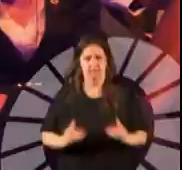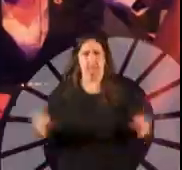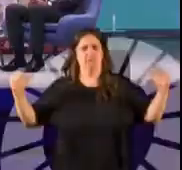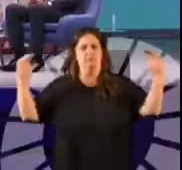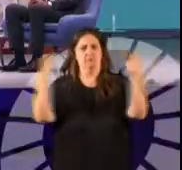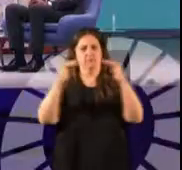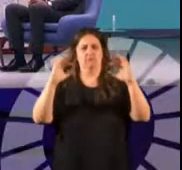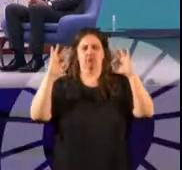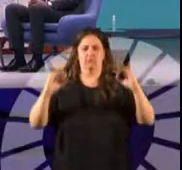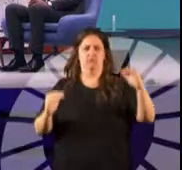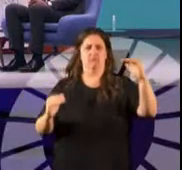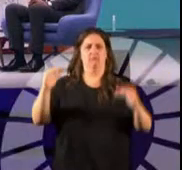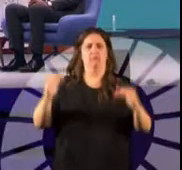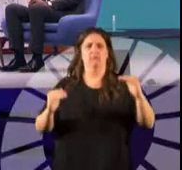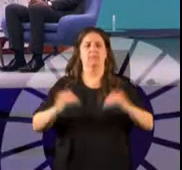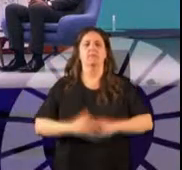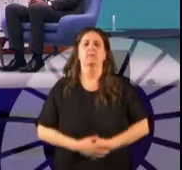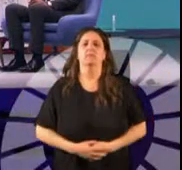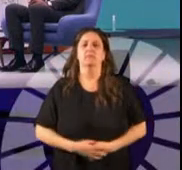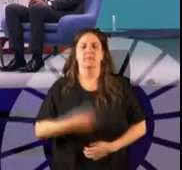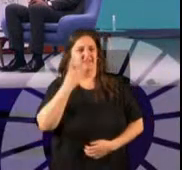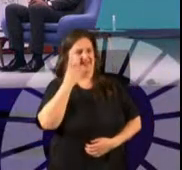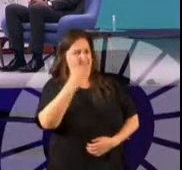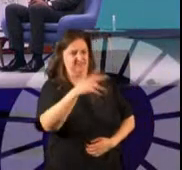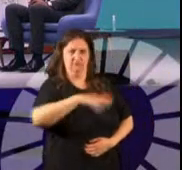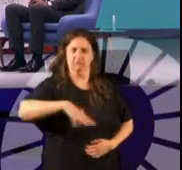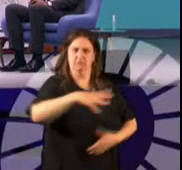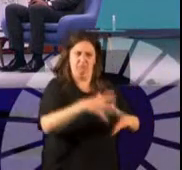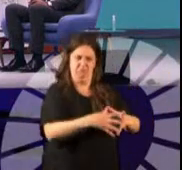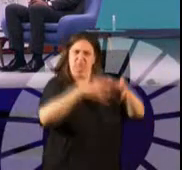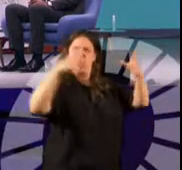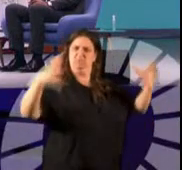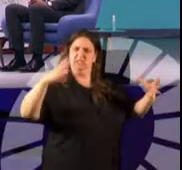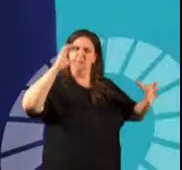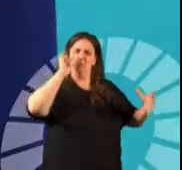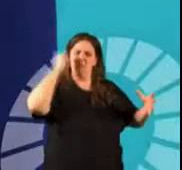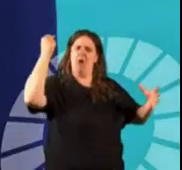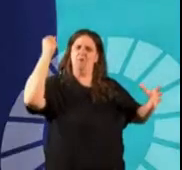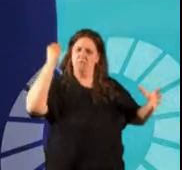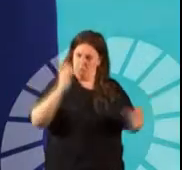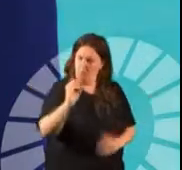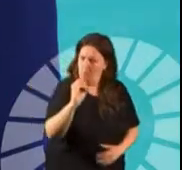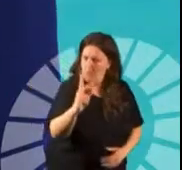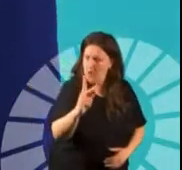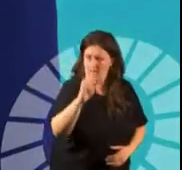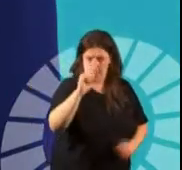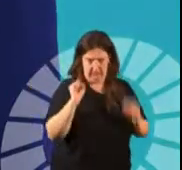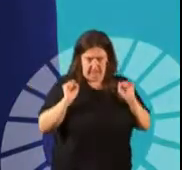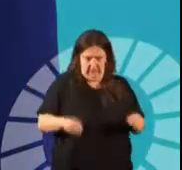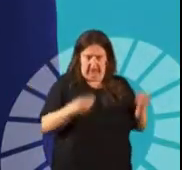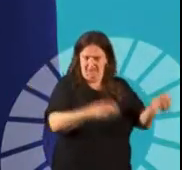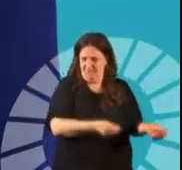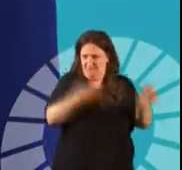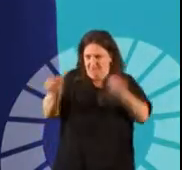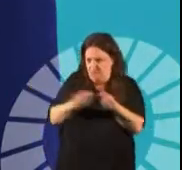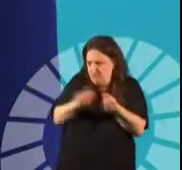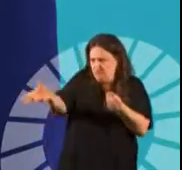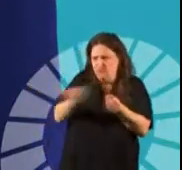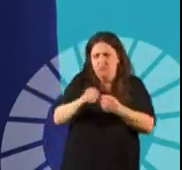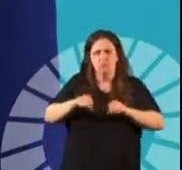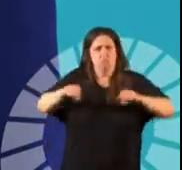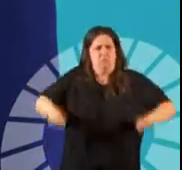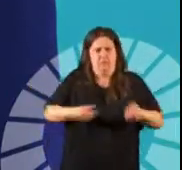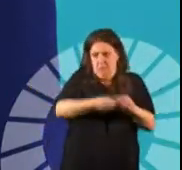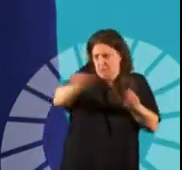question of power, parity is also important for how we distribute power. Parity within public administrations, parity within